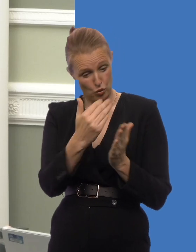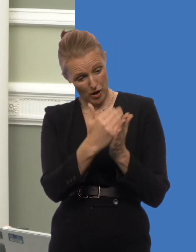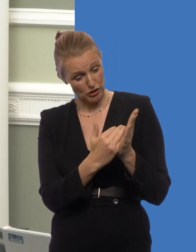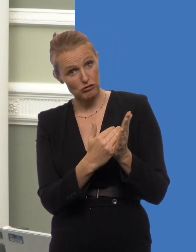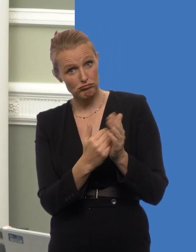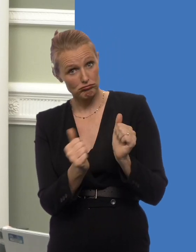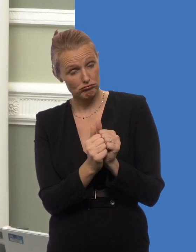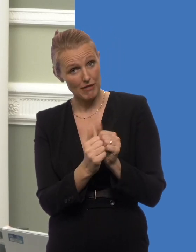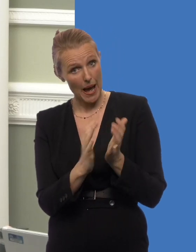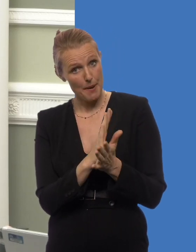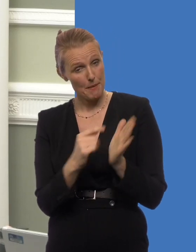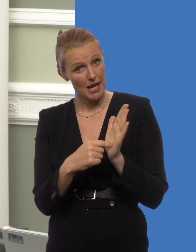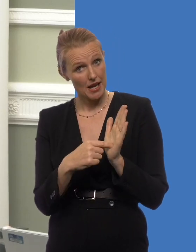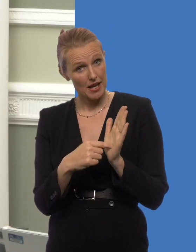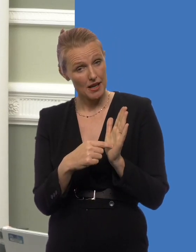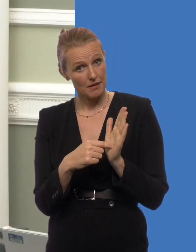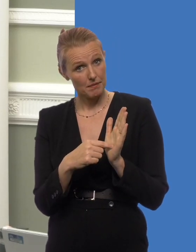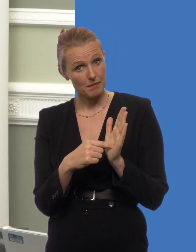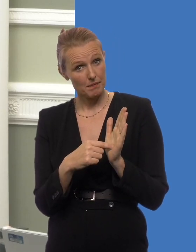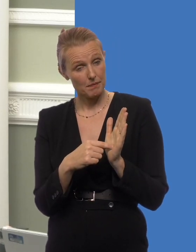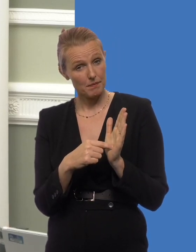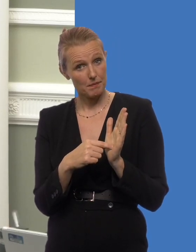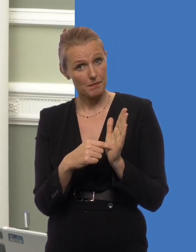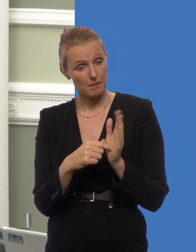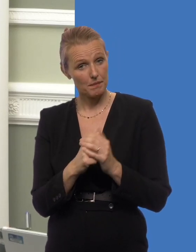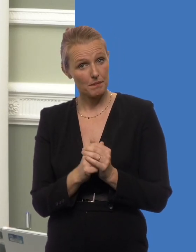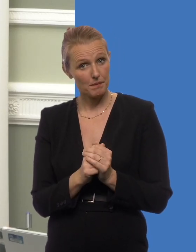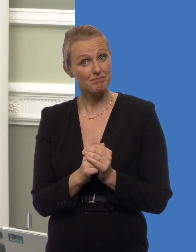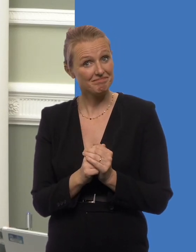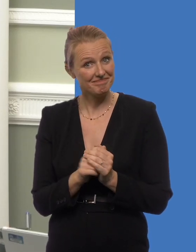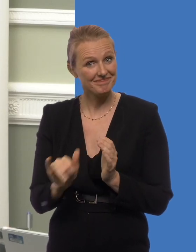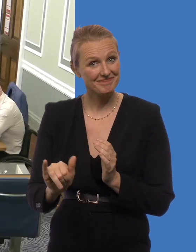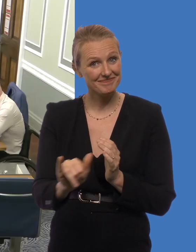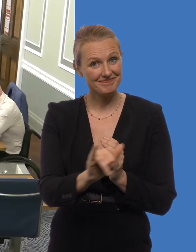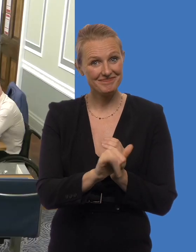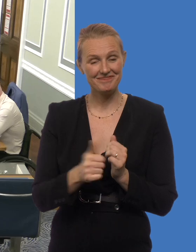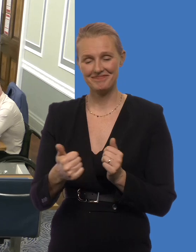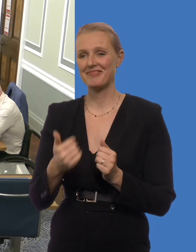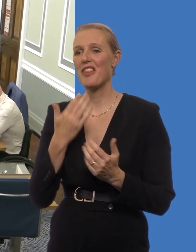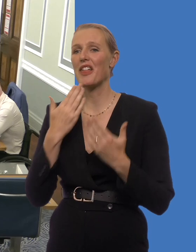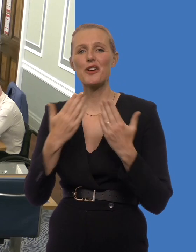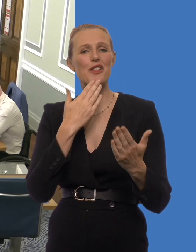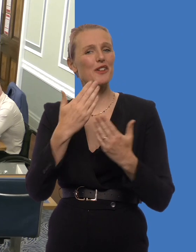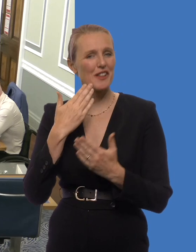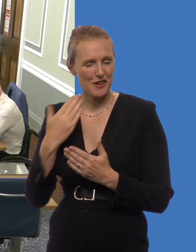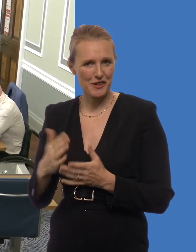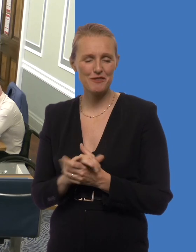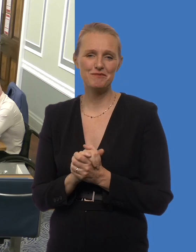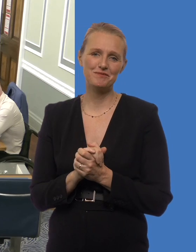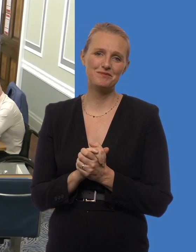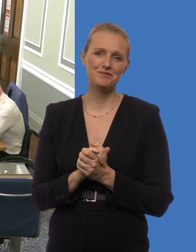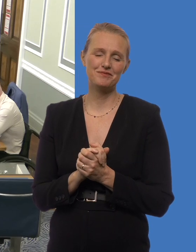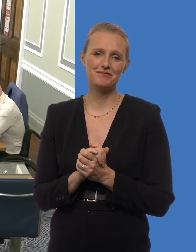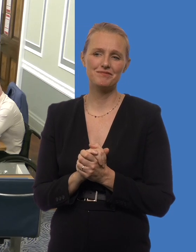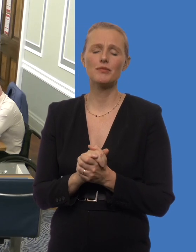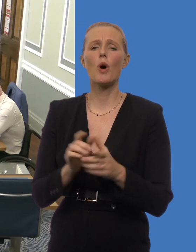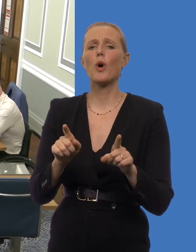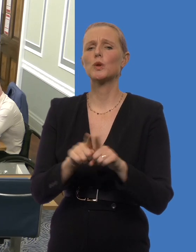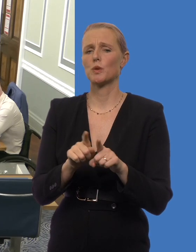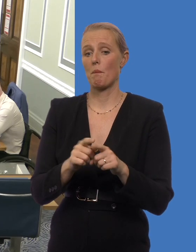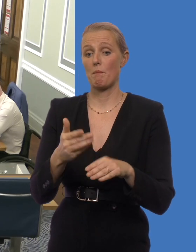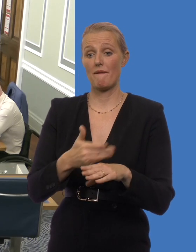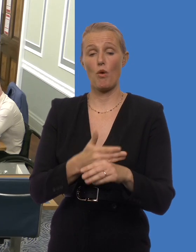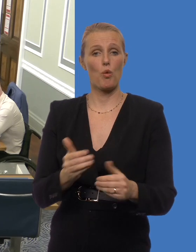agree the questions for the call for evidence? Yep, content, thank you, members. And members, just before we